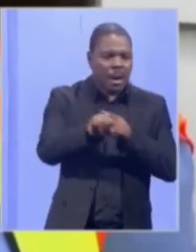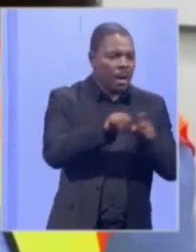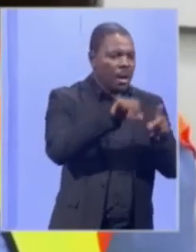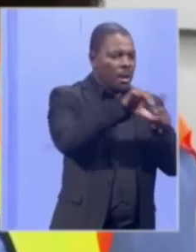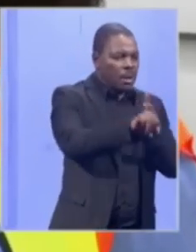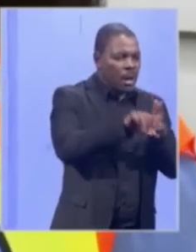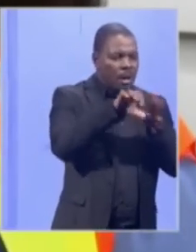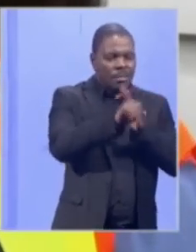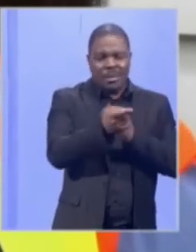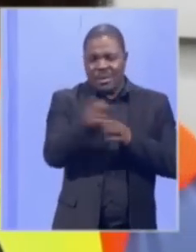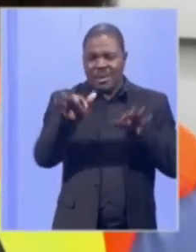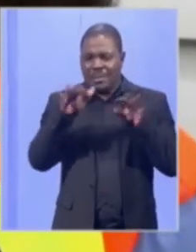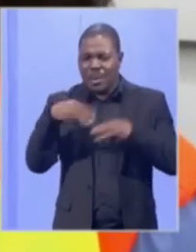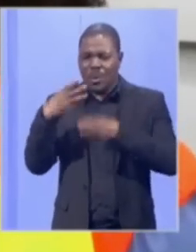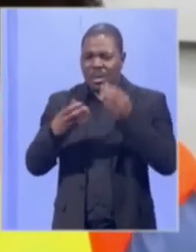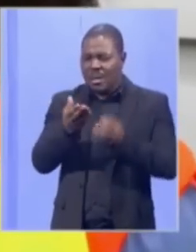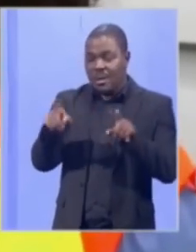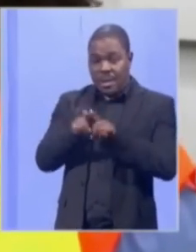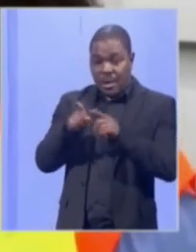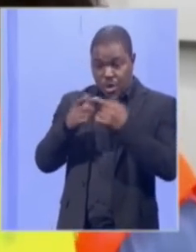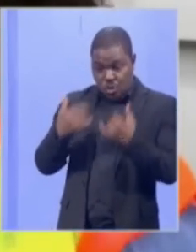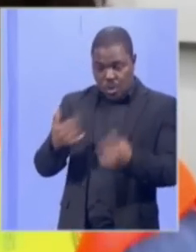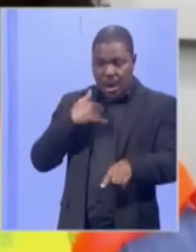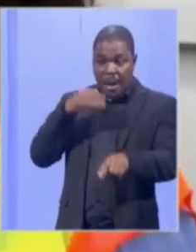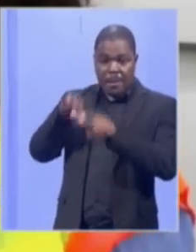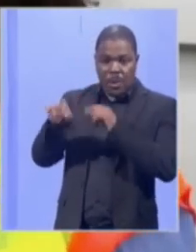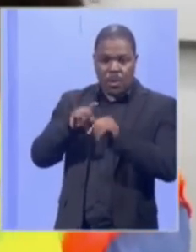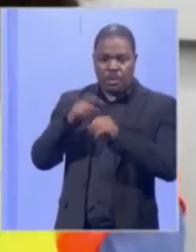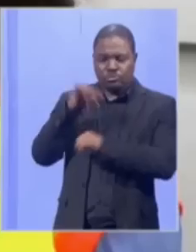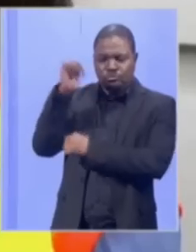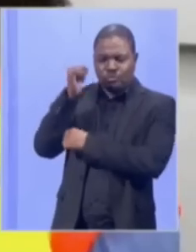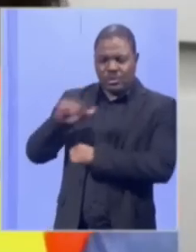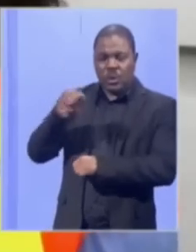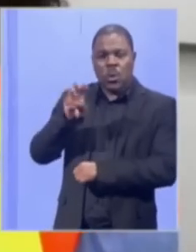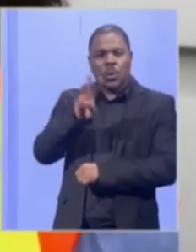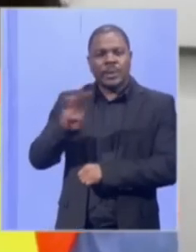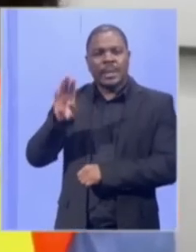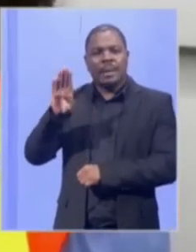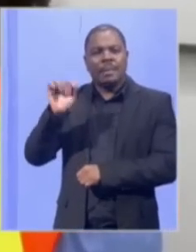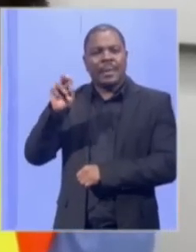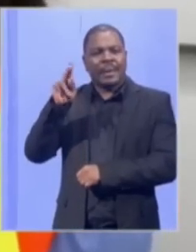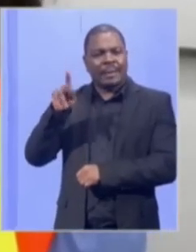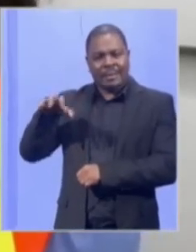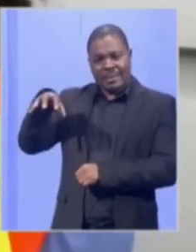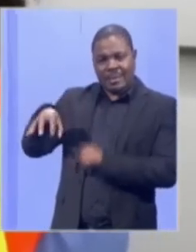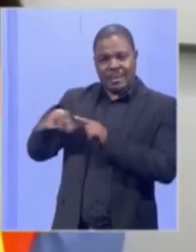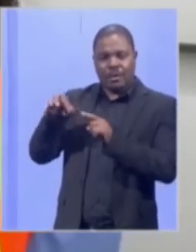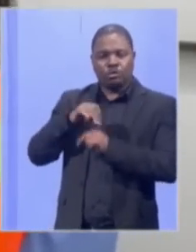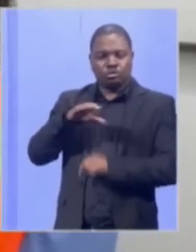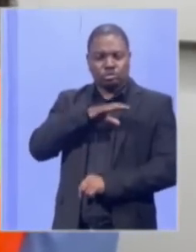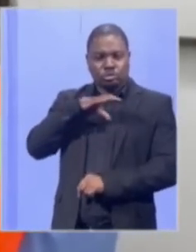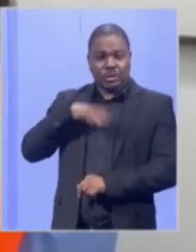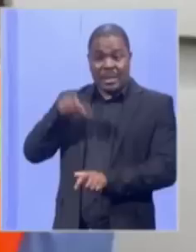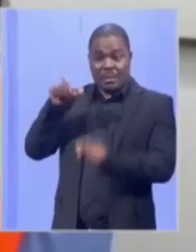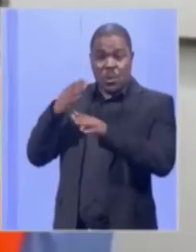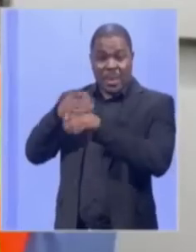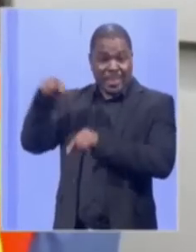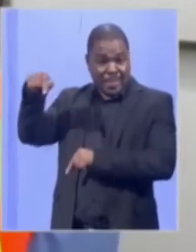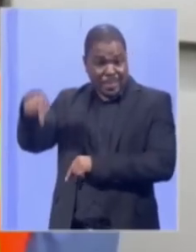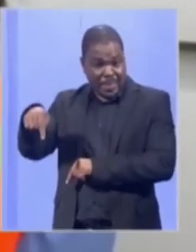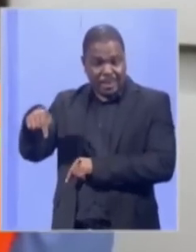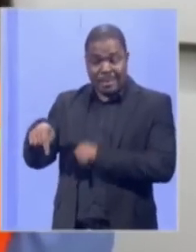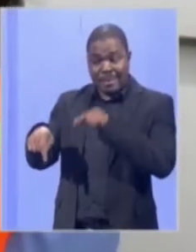people are working under. Today we discovered a factory in West Bank again where there are Chinese that are operating from there